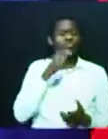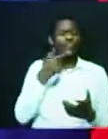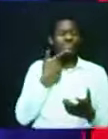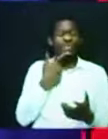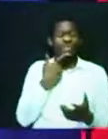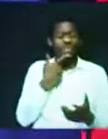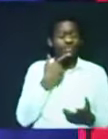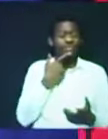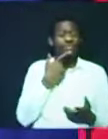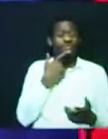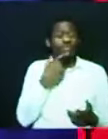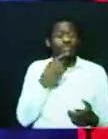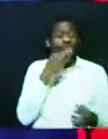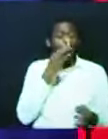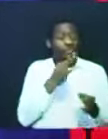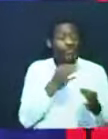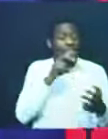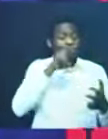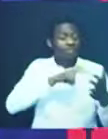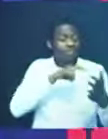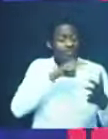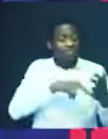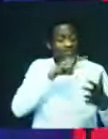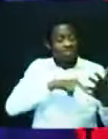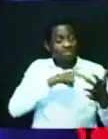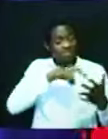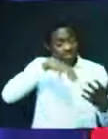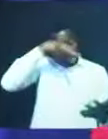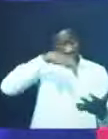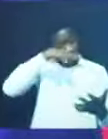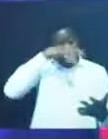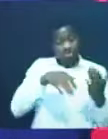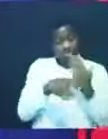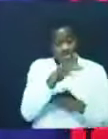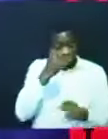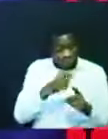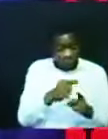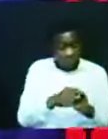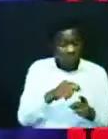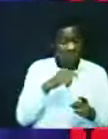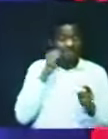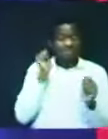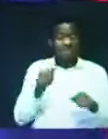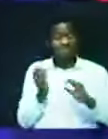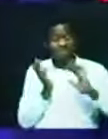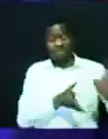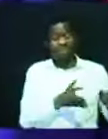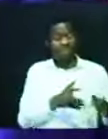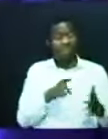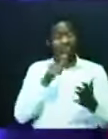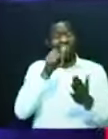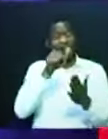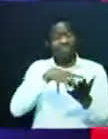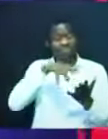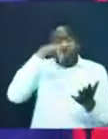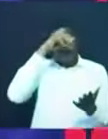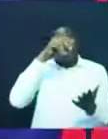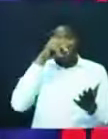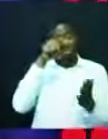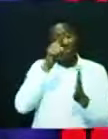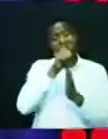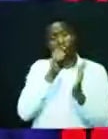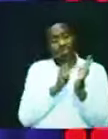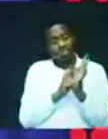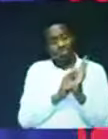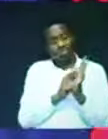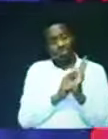other discipline. We are not saying that. But you see, It will wise you up so that you will be